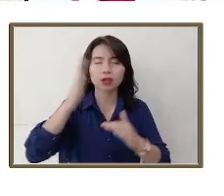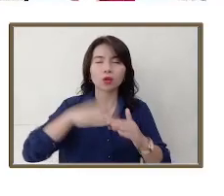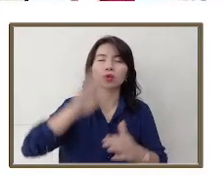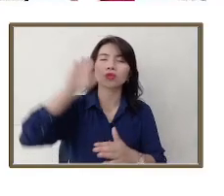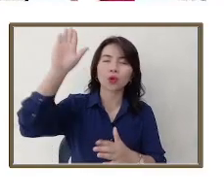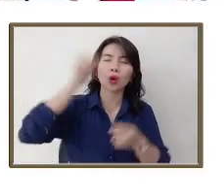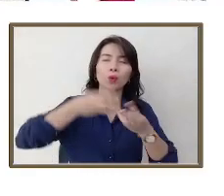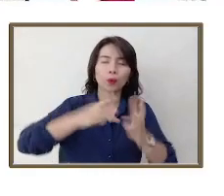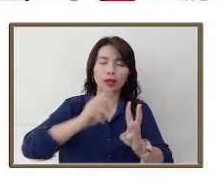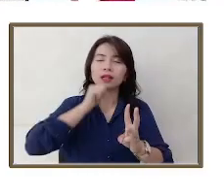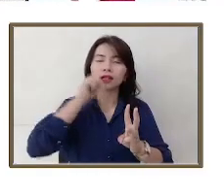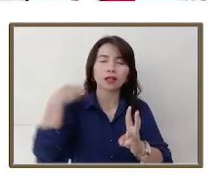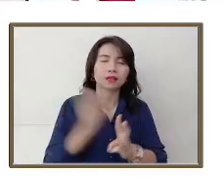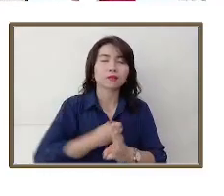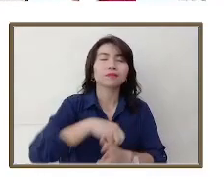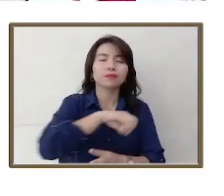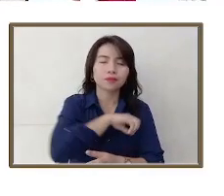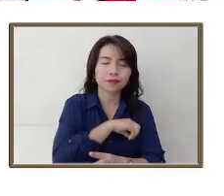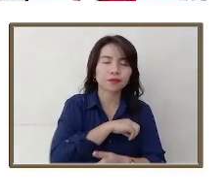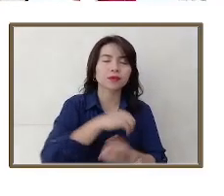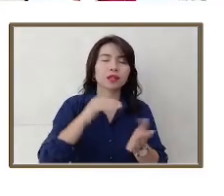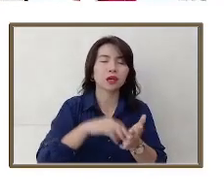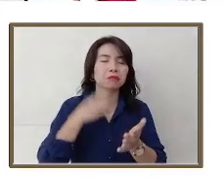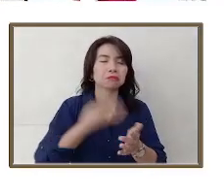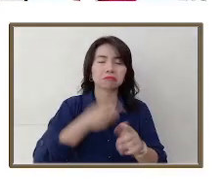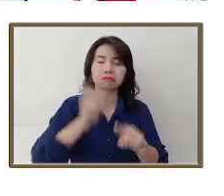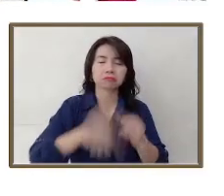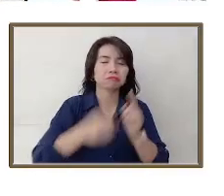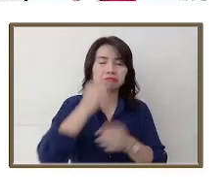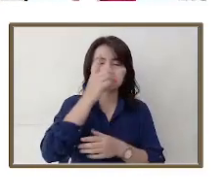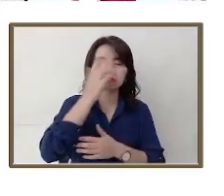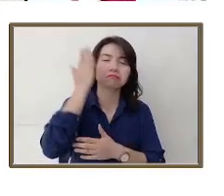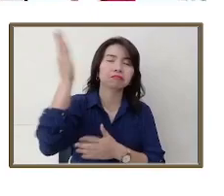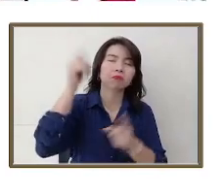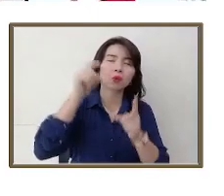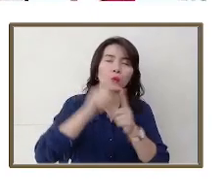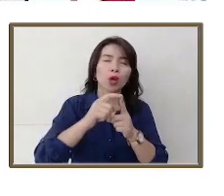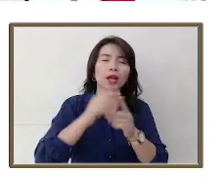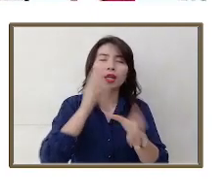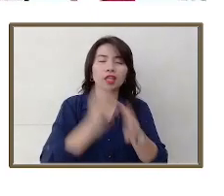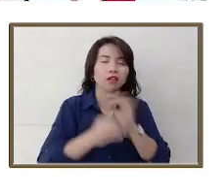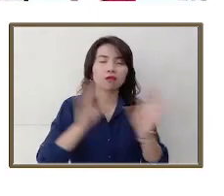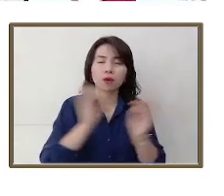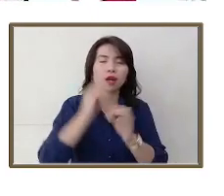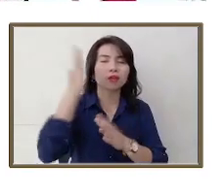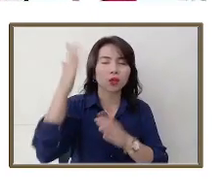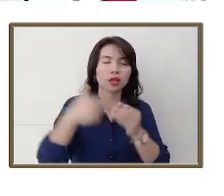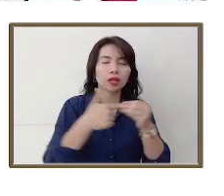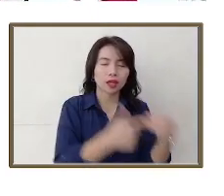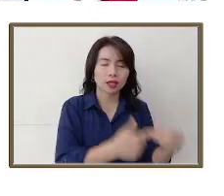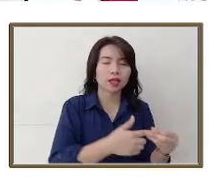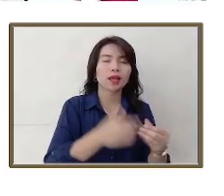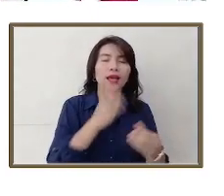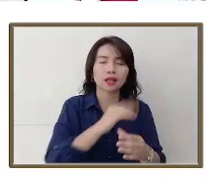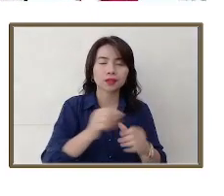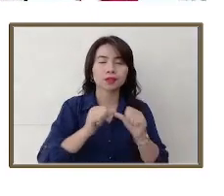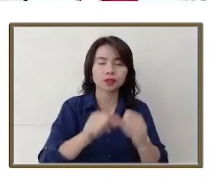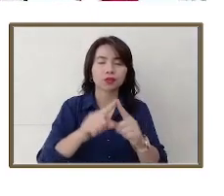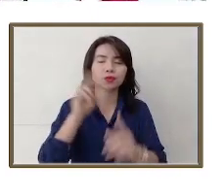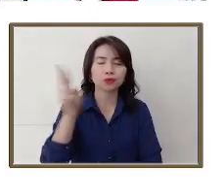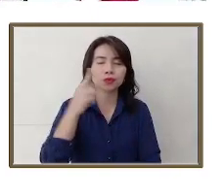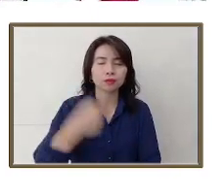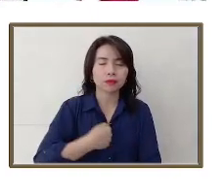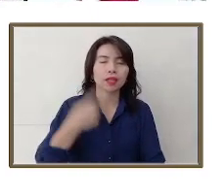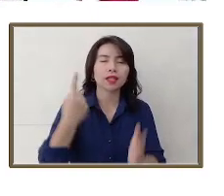way. We cannot understand your word without your guidance. Please be with us and continue to use me, O God. This is not my message. This is your